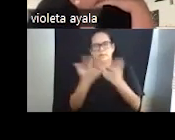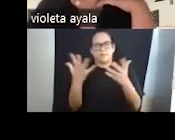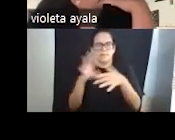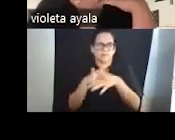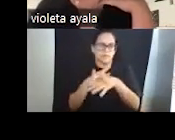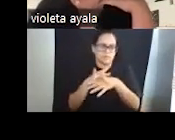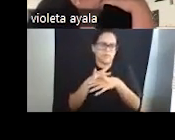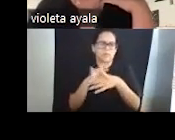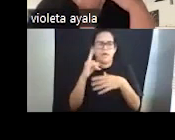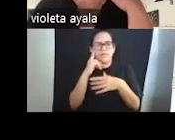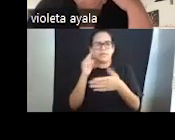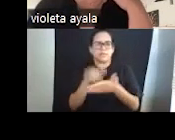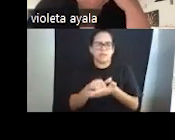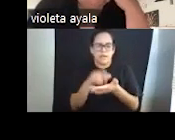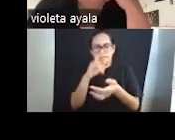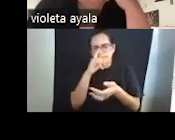think that